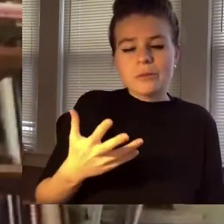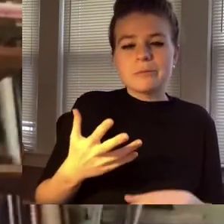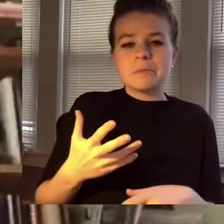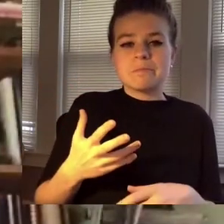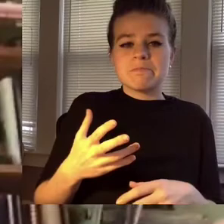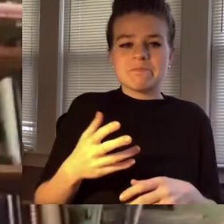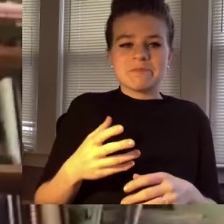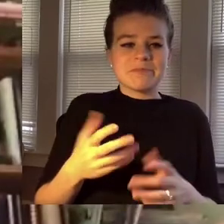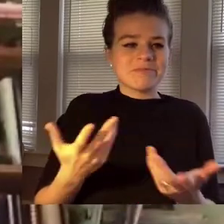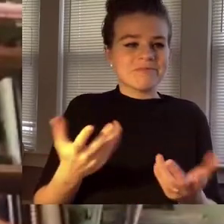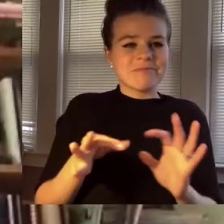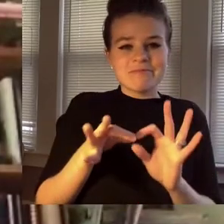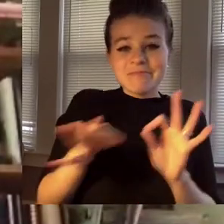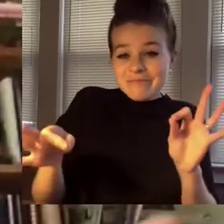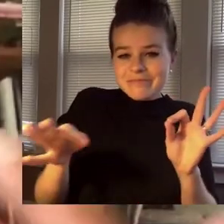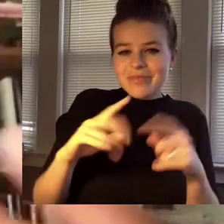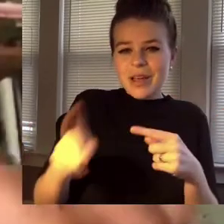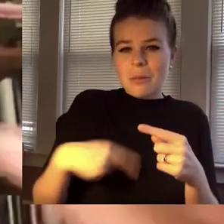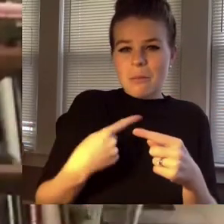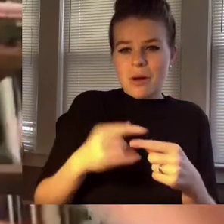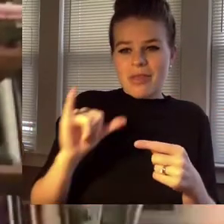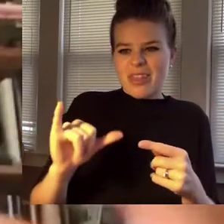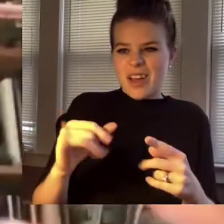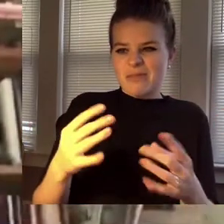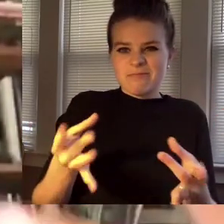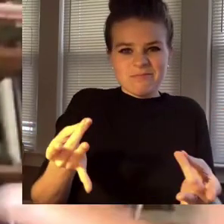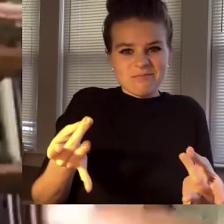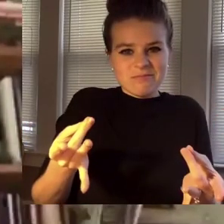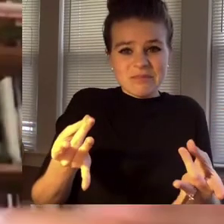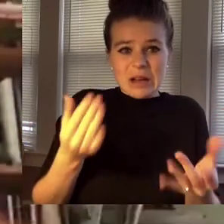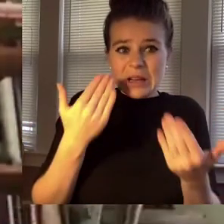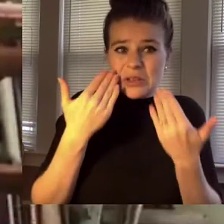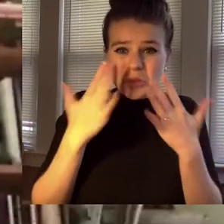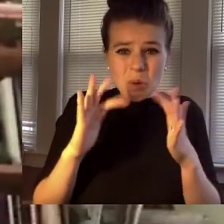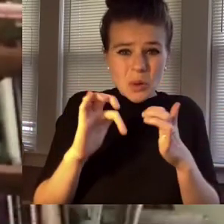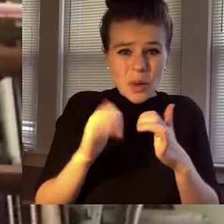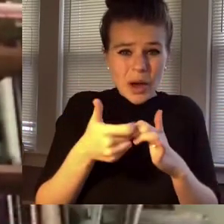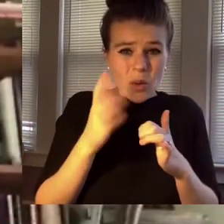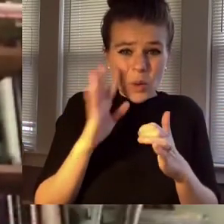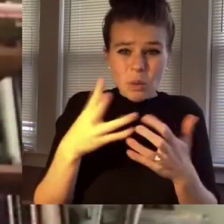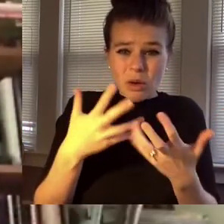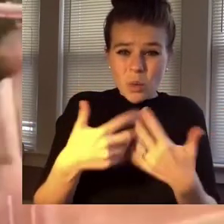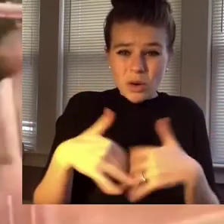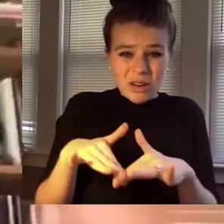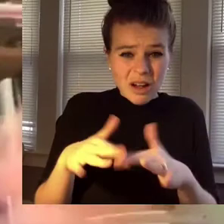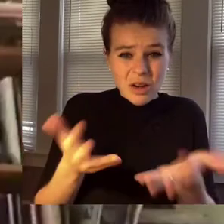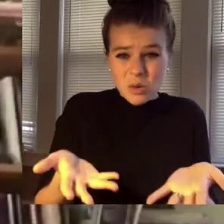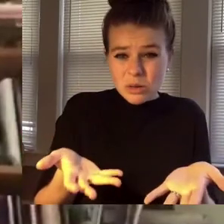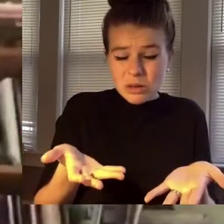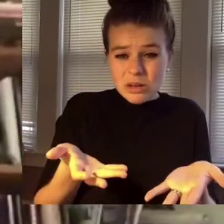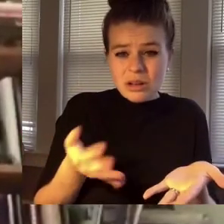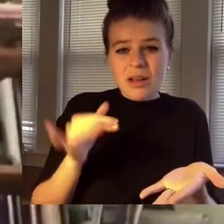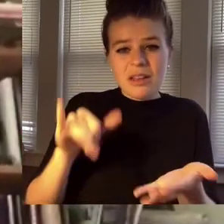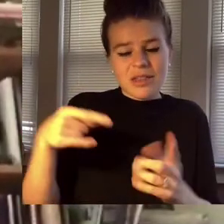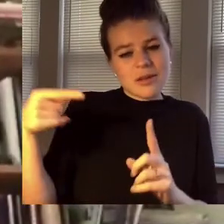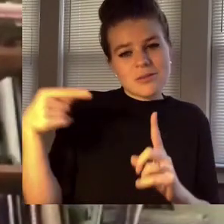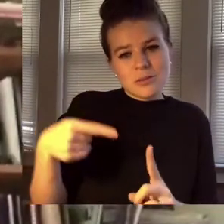dilemma, his statement, I don't know how we will work this out, is at the heart of that